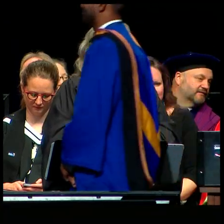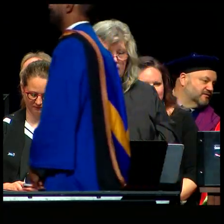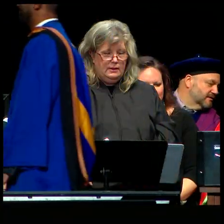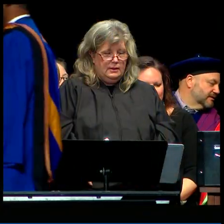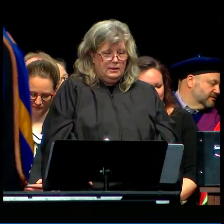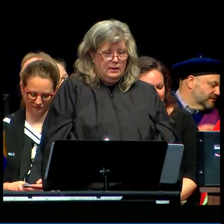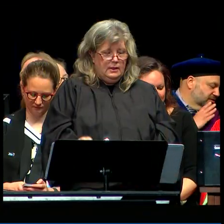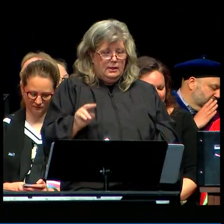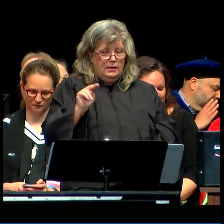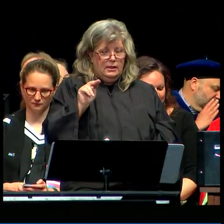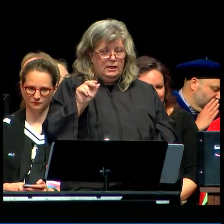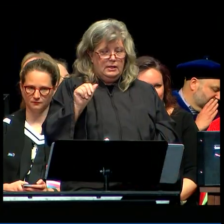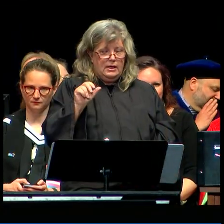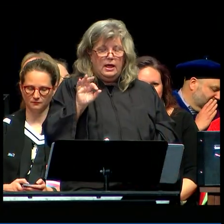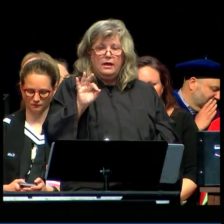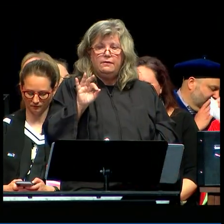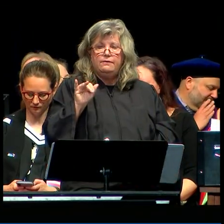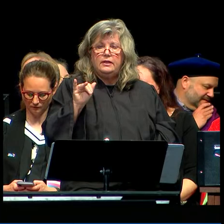Nafis Ali.